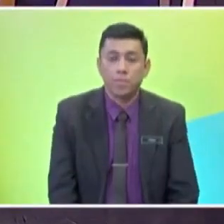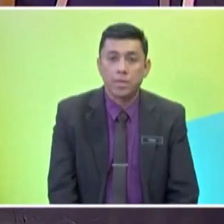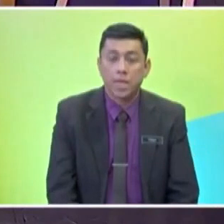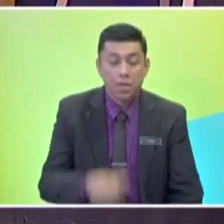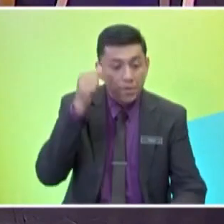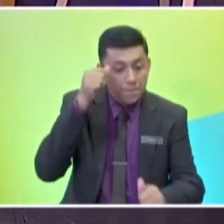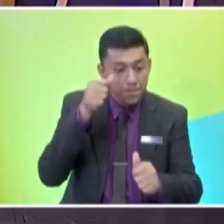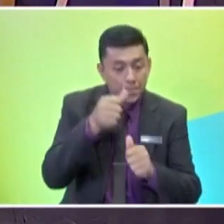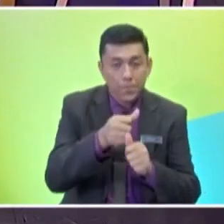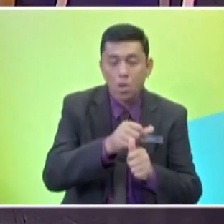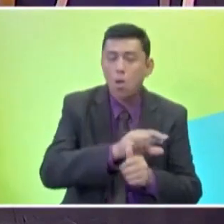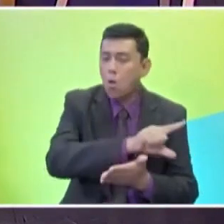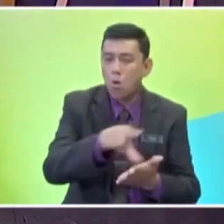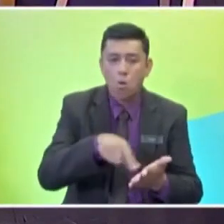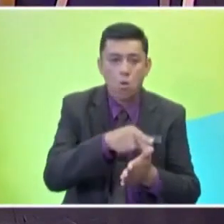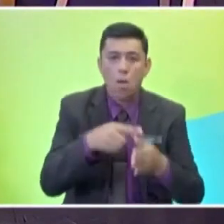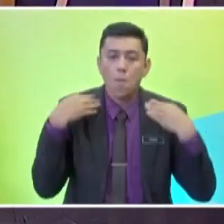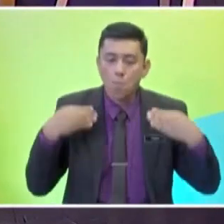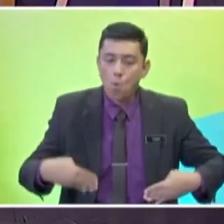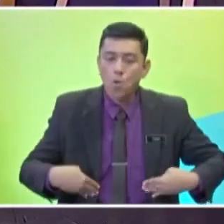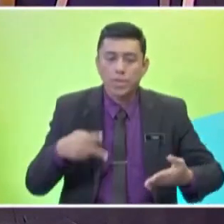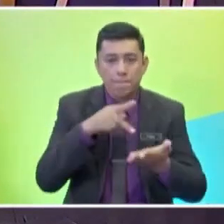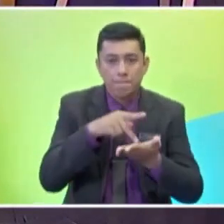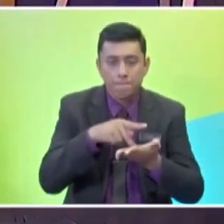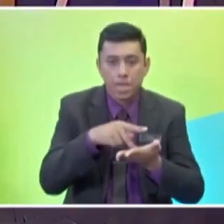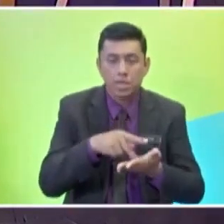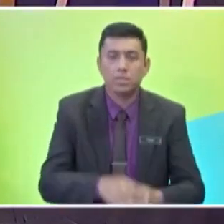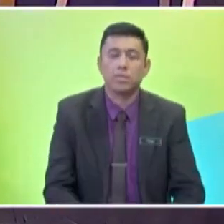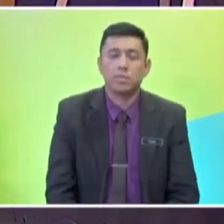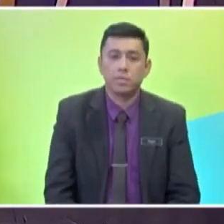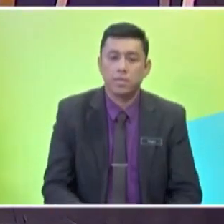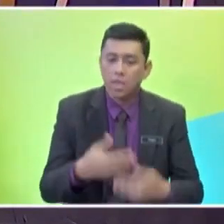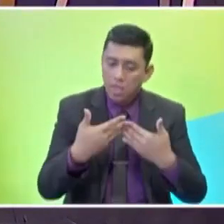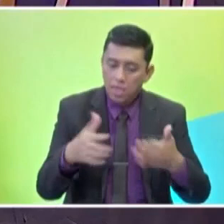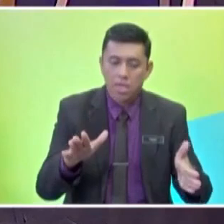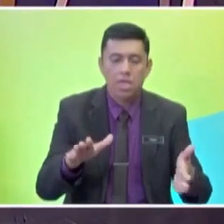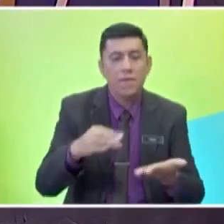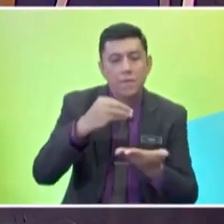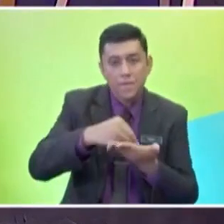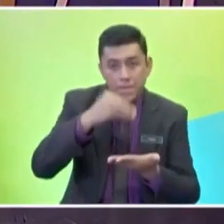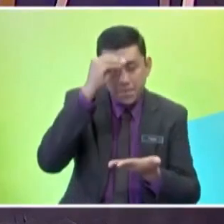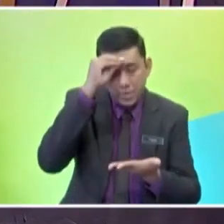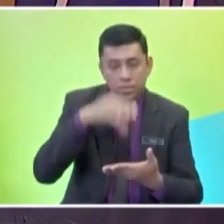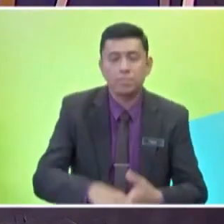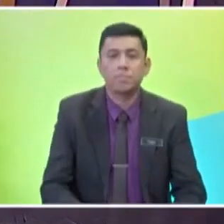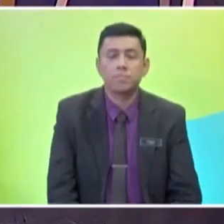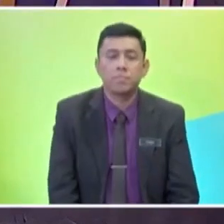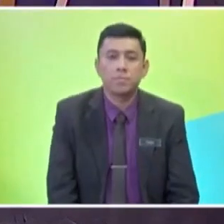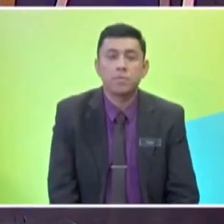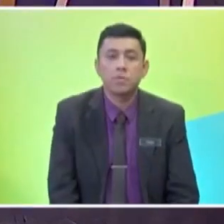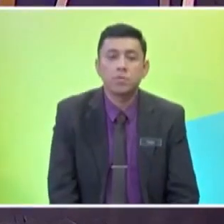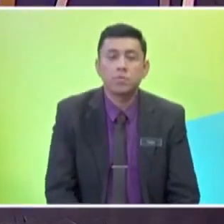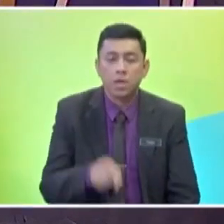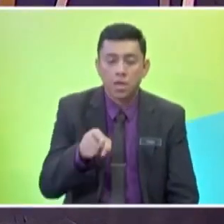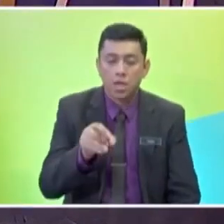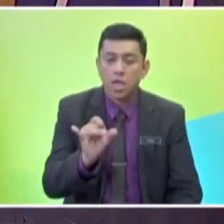remember all the body parts that we have learned. Okay. Okay, let's look at the body parts of a cat in front of you. Right. Okay, there I want you